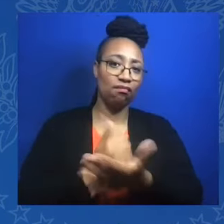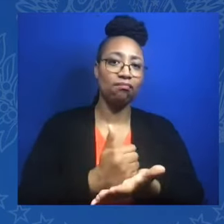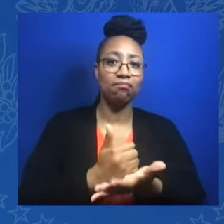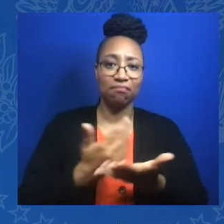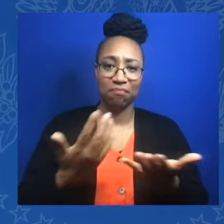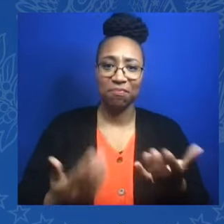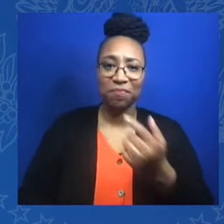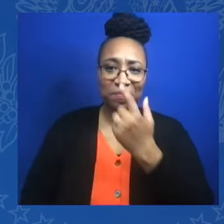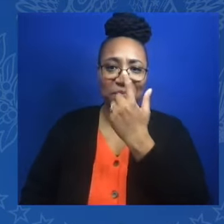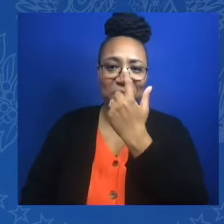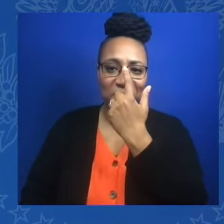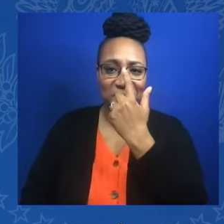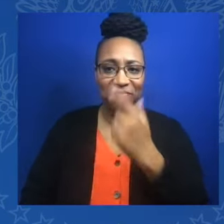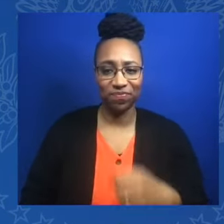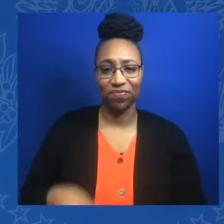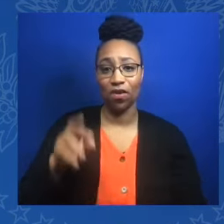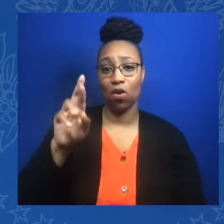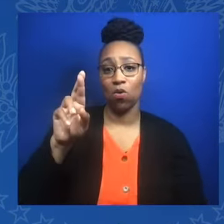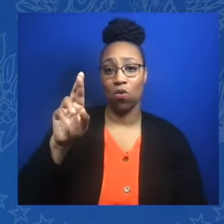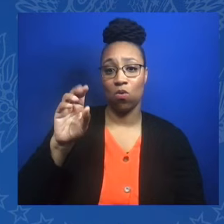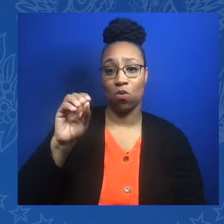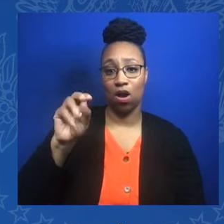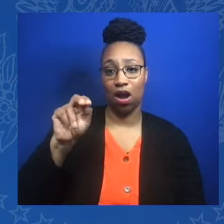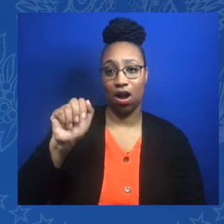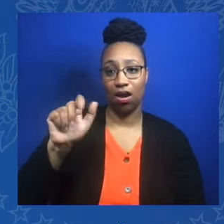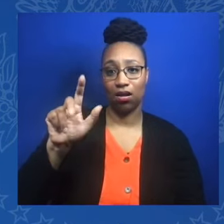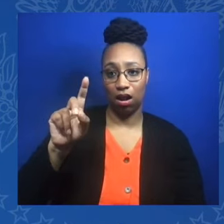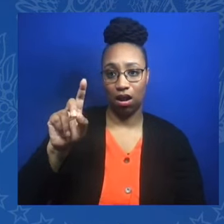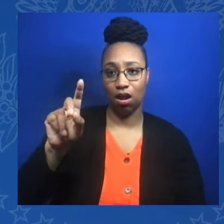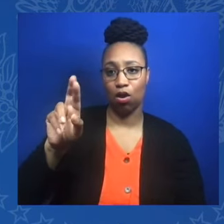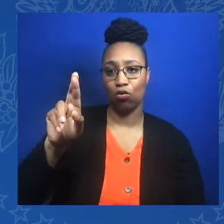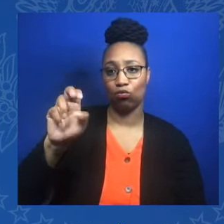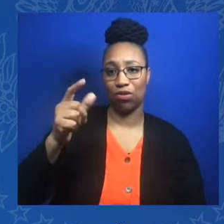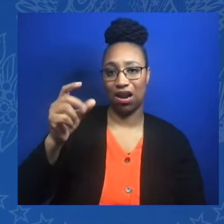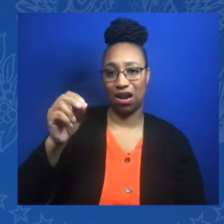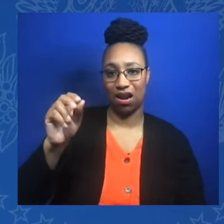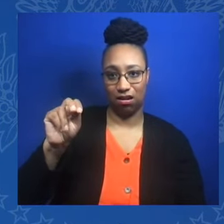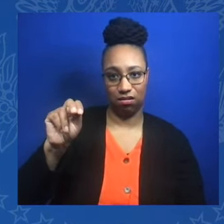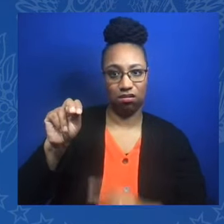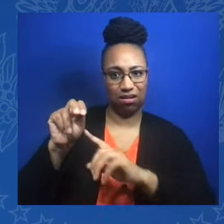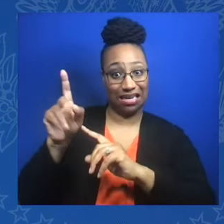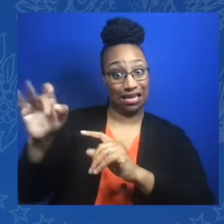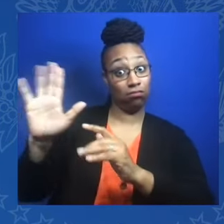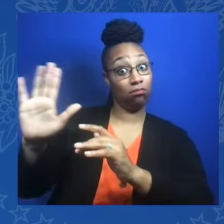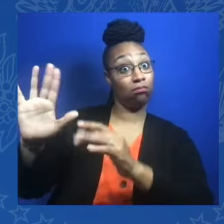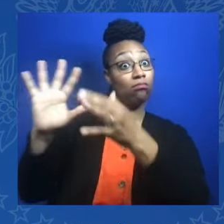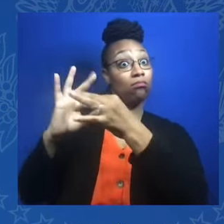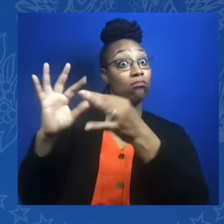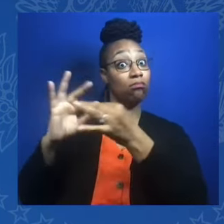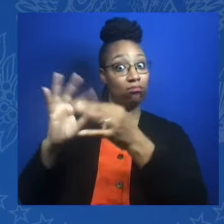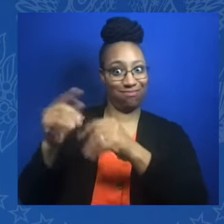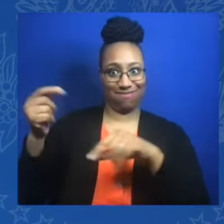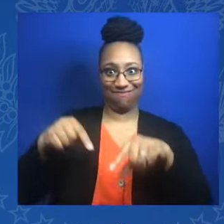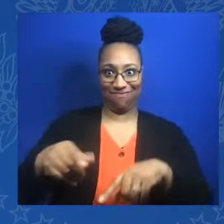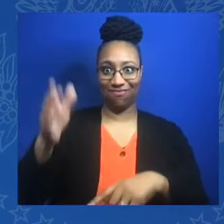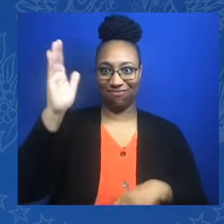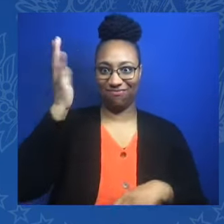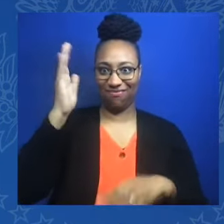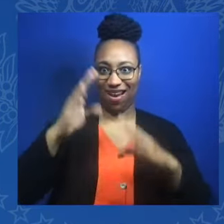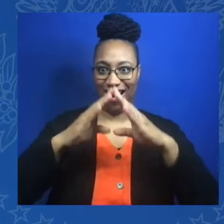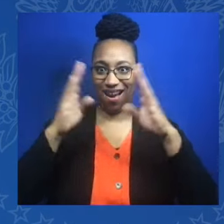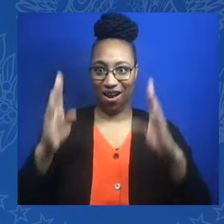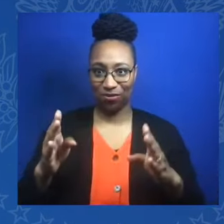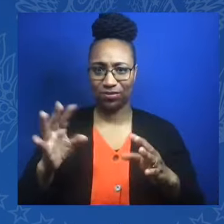first Canada-U.S. free trade agreement. He pointed out that the U.S.-Canadian border was a